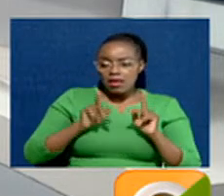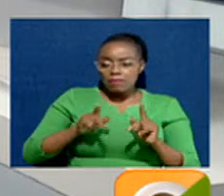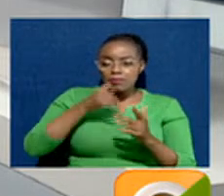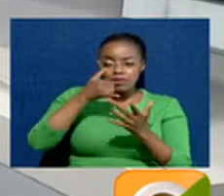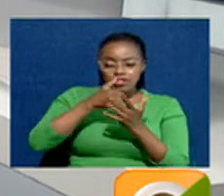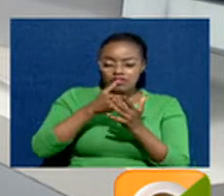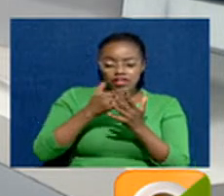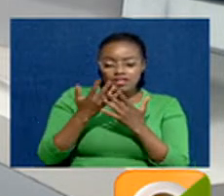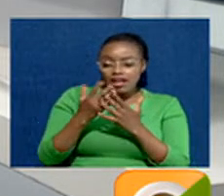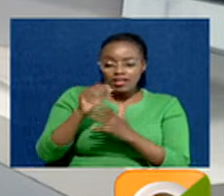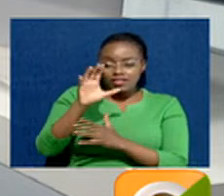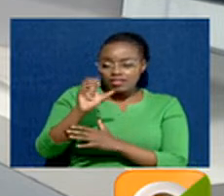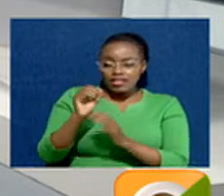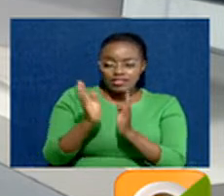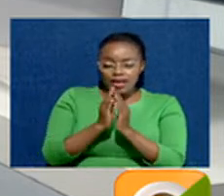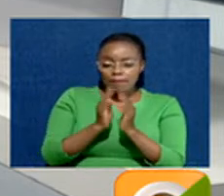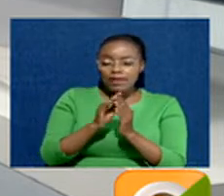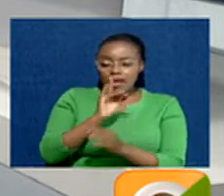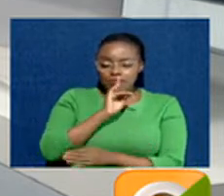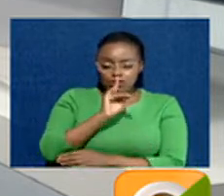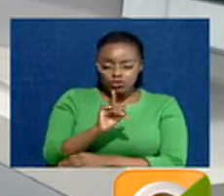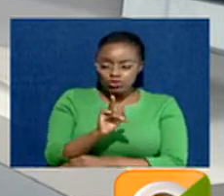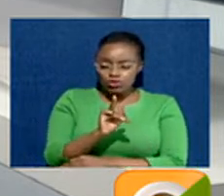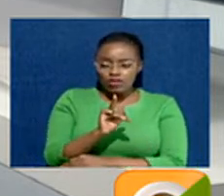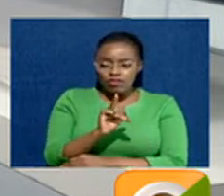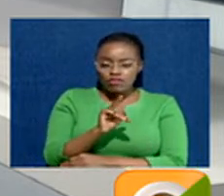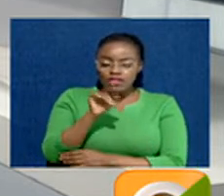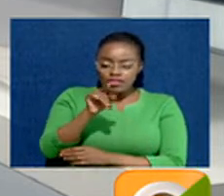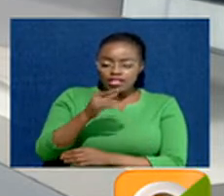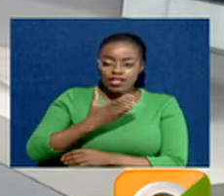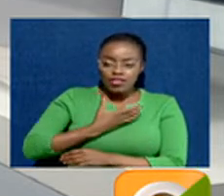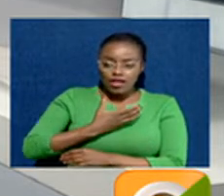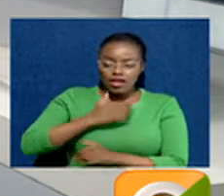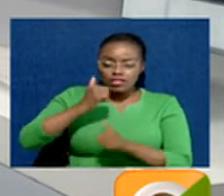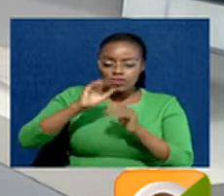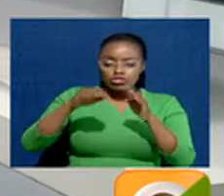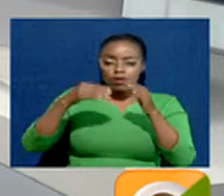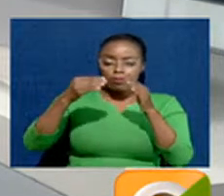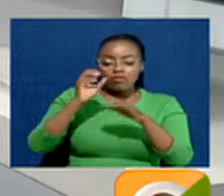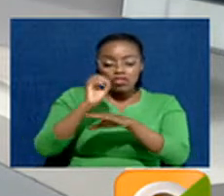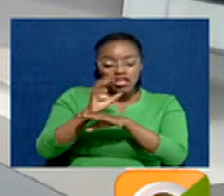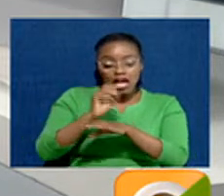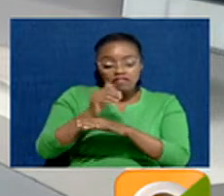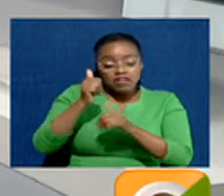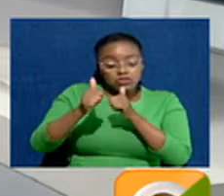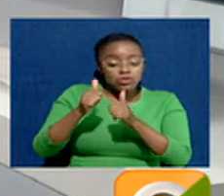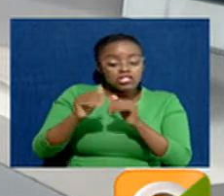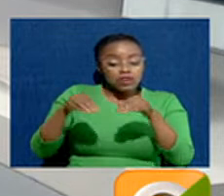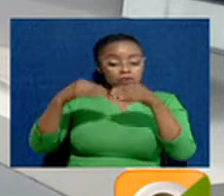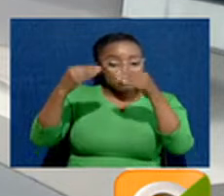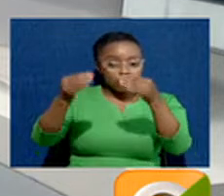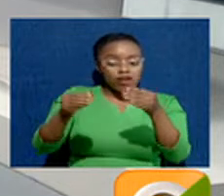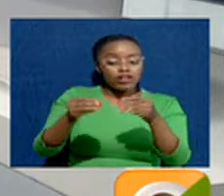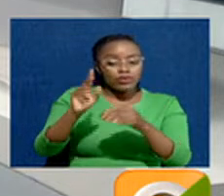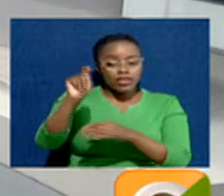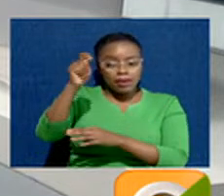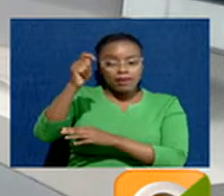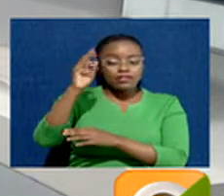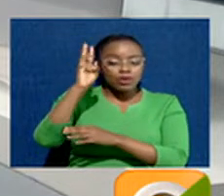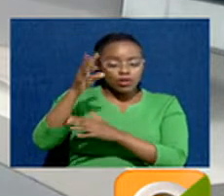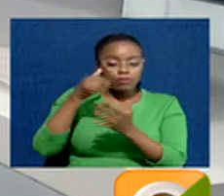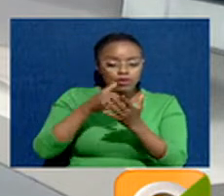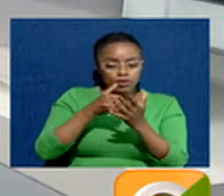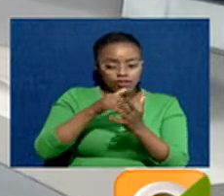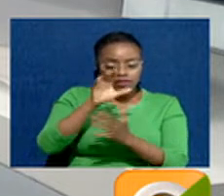in the cabinet meetings? After all, I'm pretty sure part of the counsel that they would provide to the president would make its way into